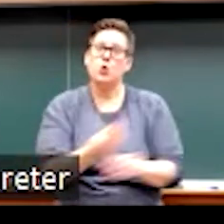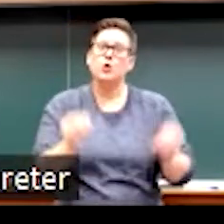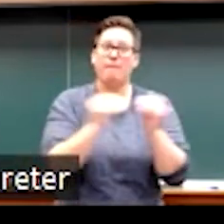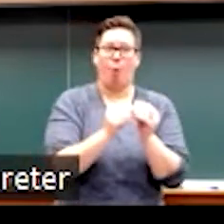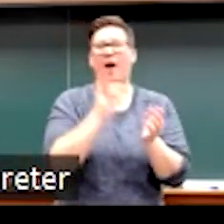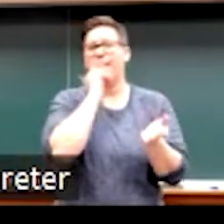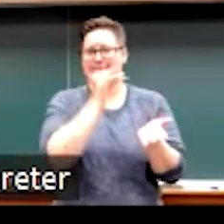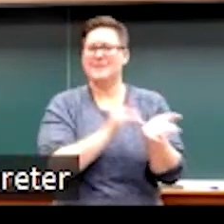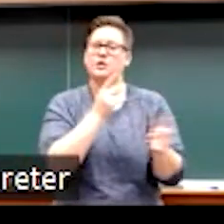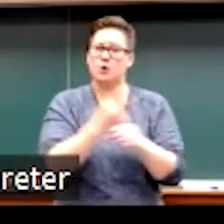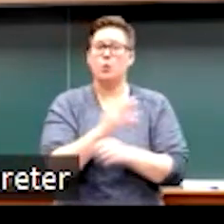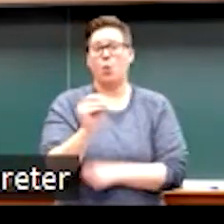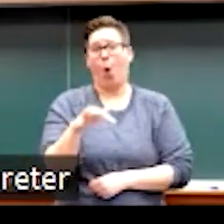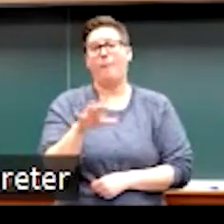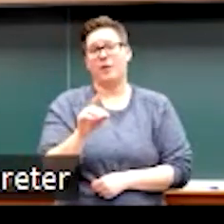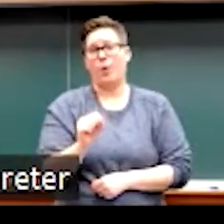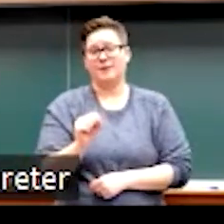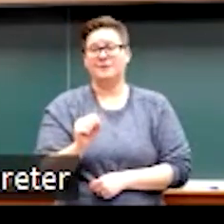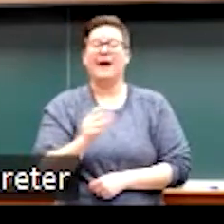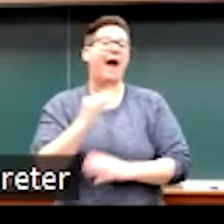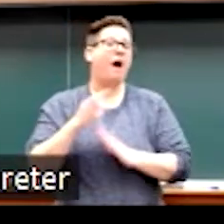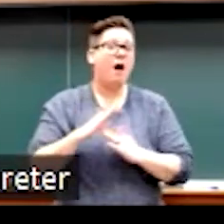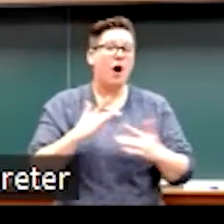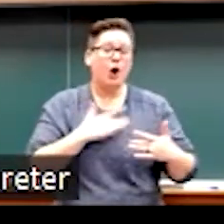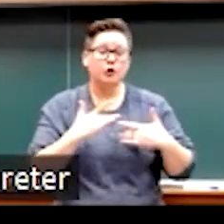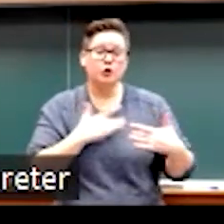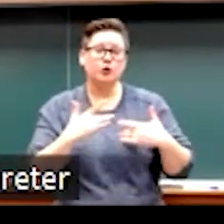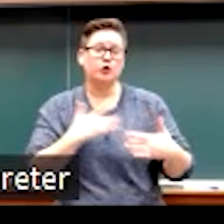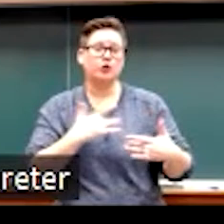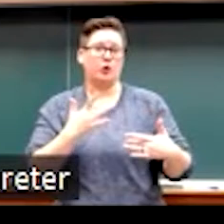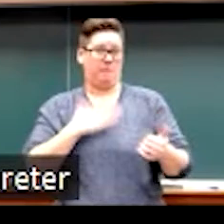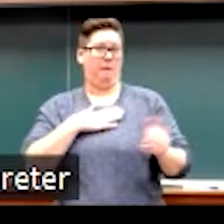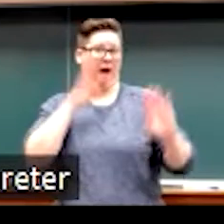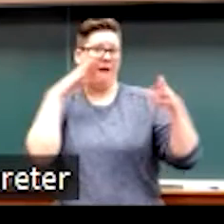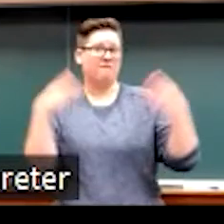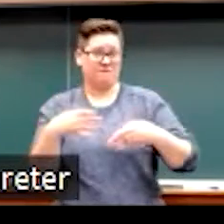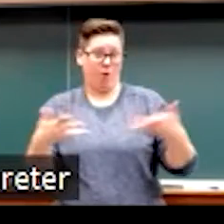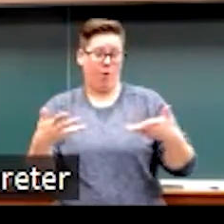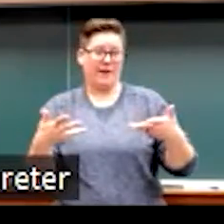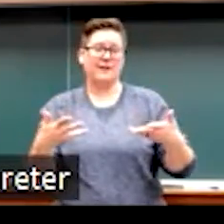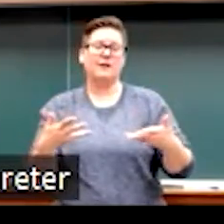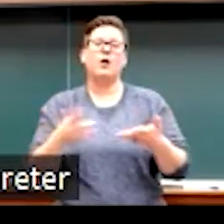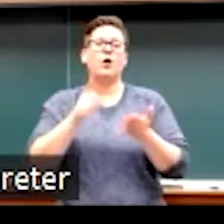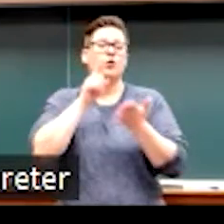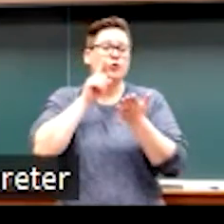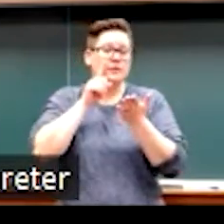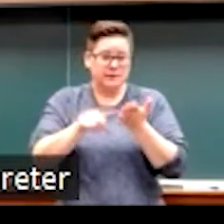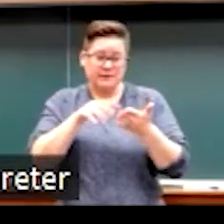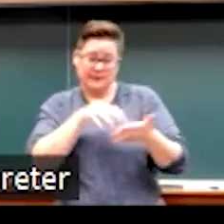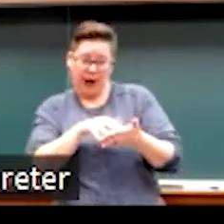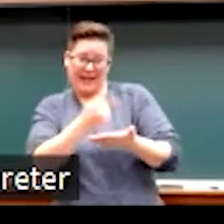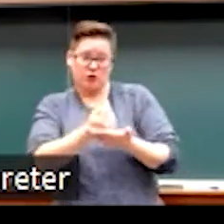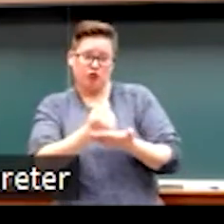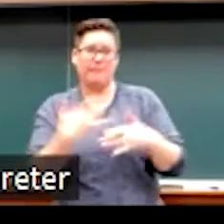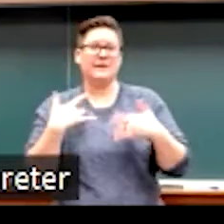misuse of opioid medications. And of great concern and focus of my work is that the study and treatment of these